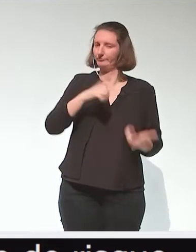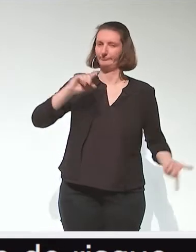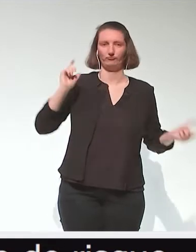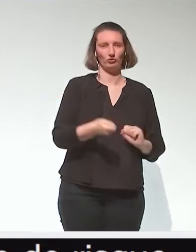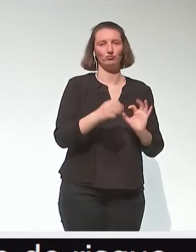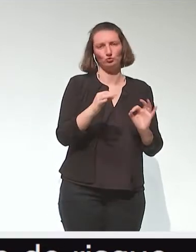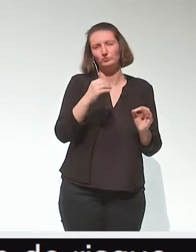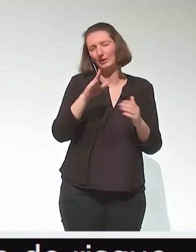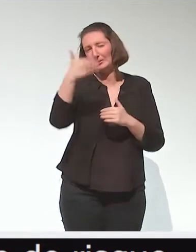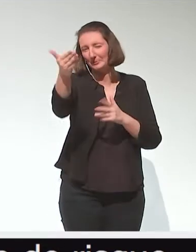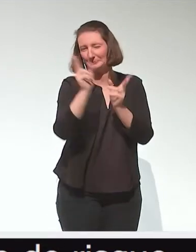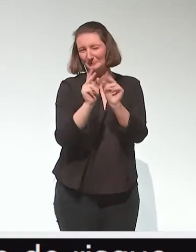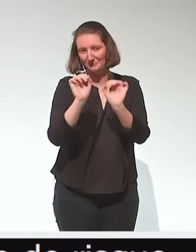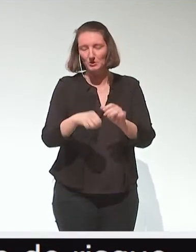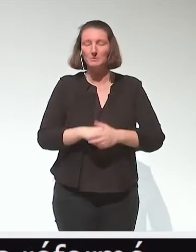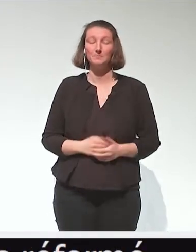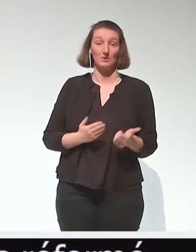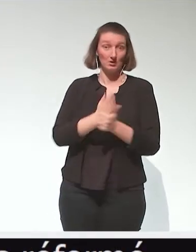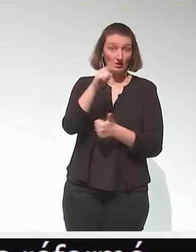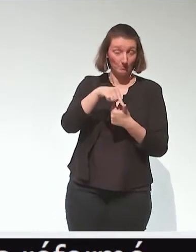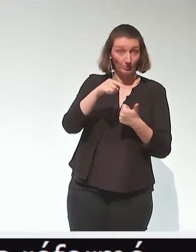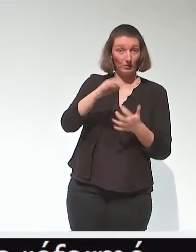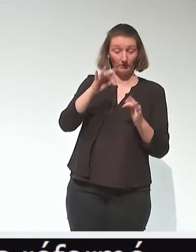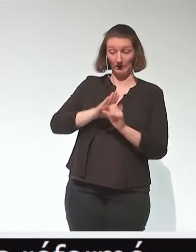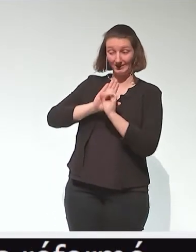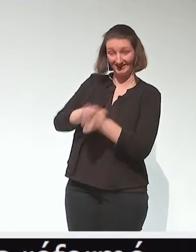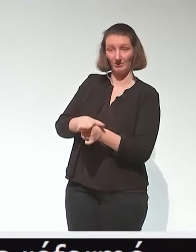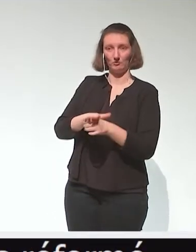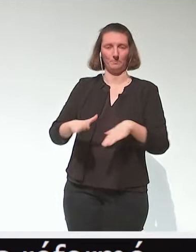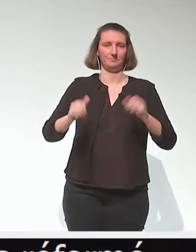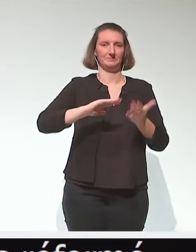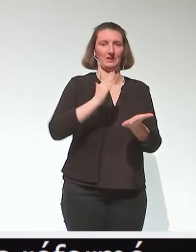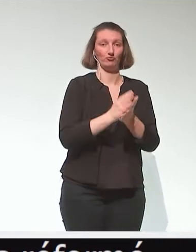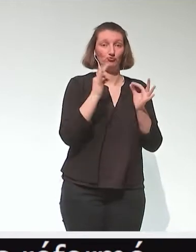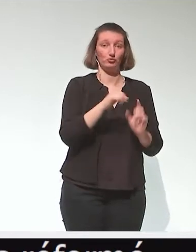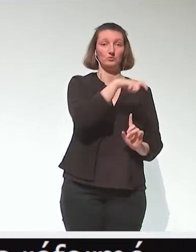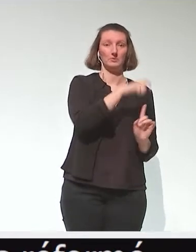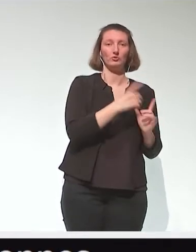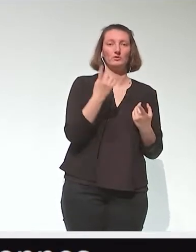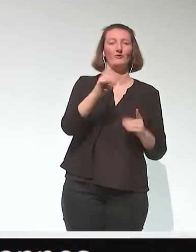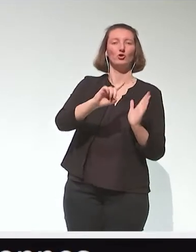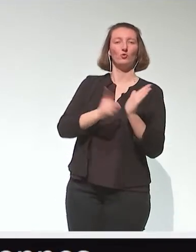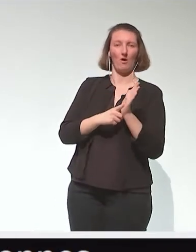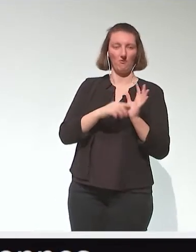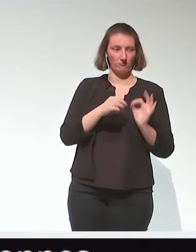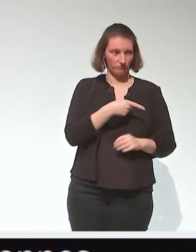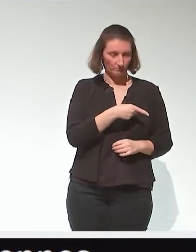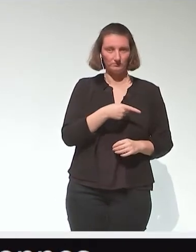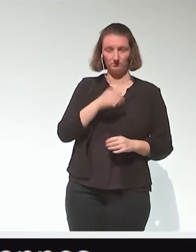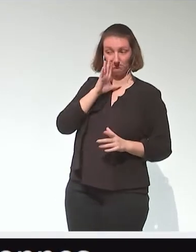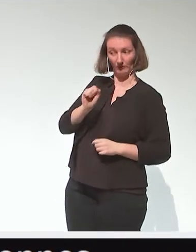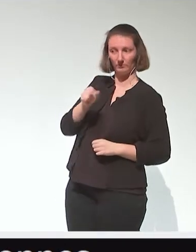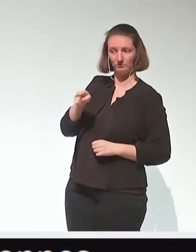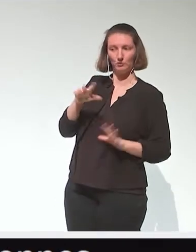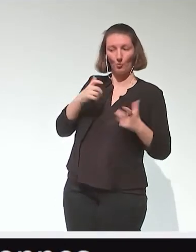to the mainline labor law. So the first cause of discrimination is